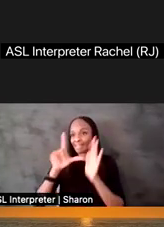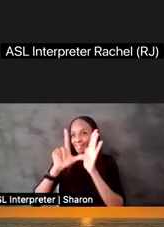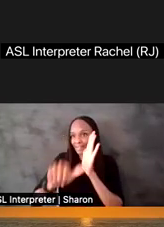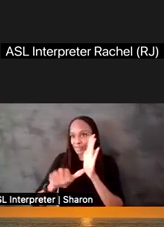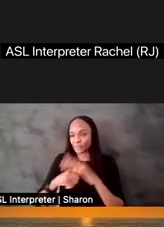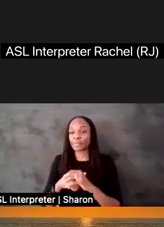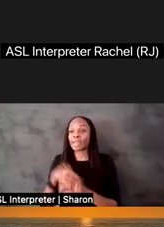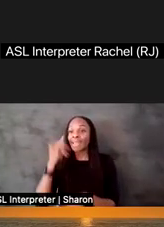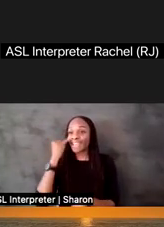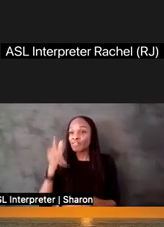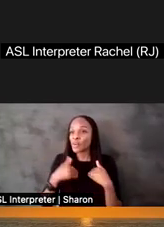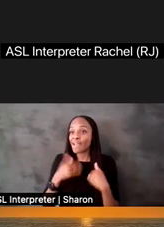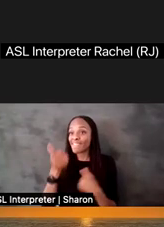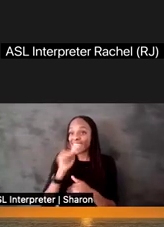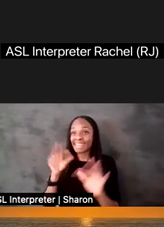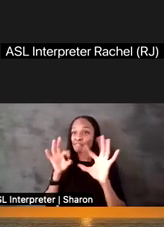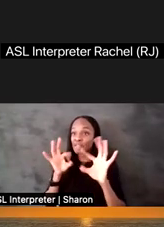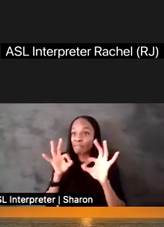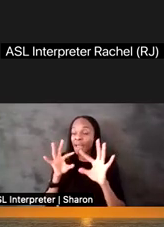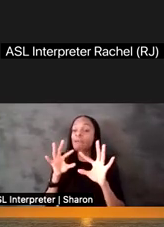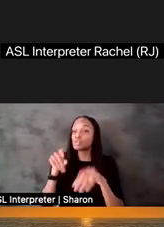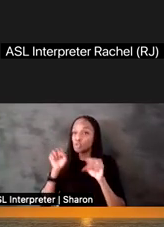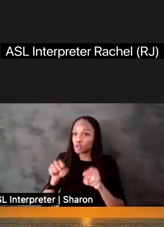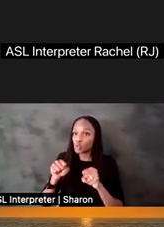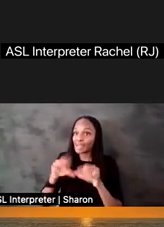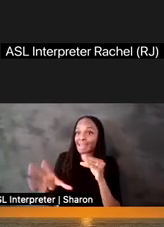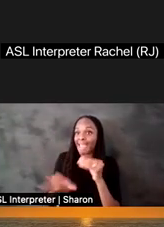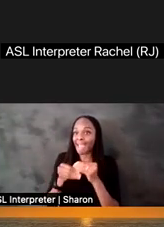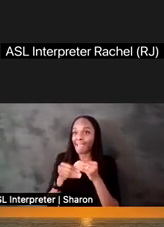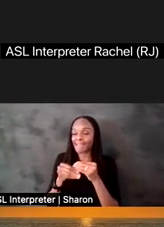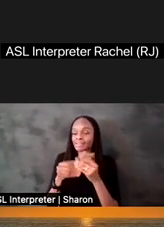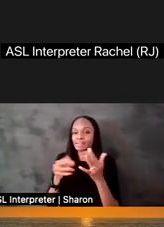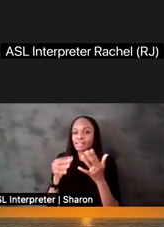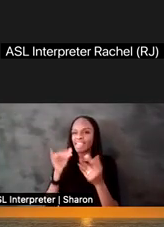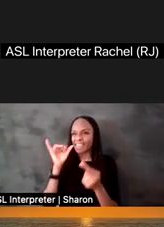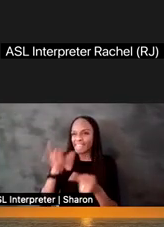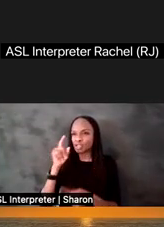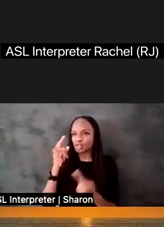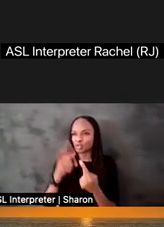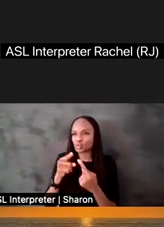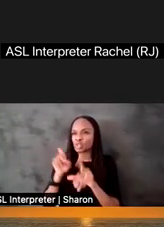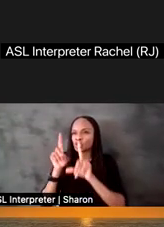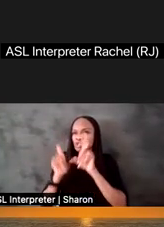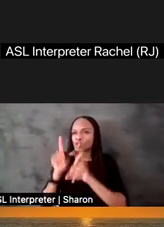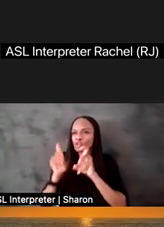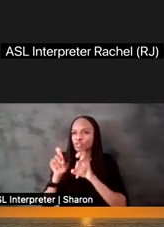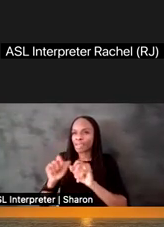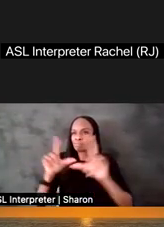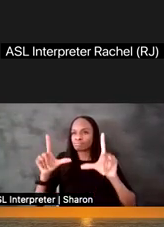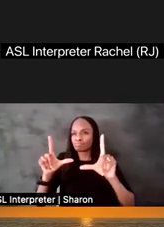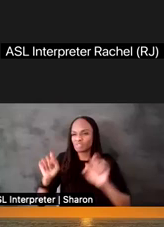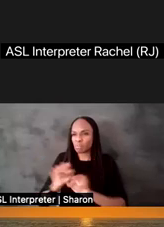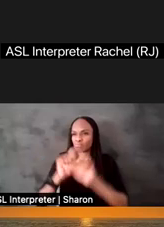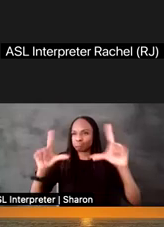have feedback as we go along, to add that open the survey window, and you can type that in there